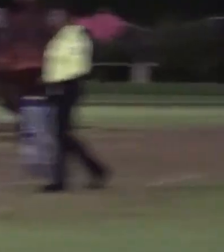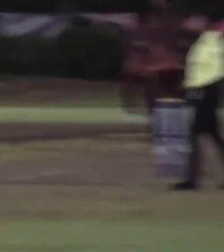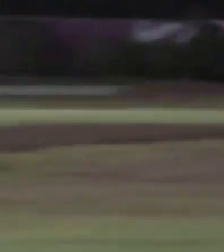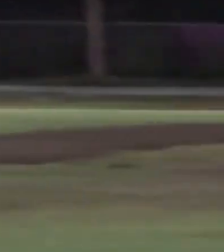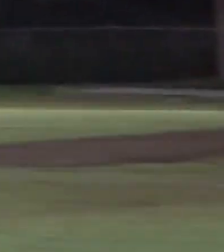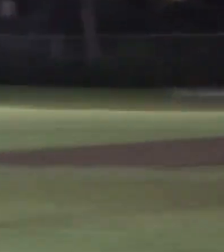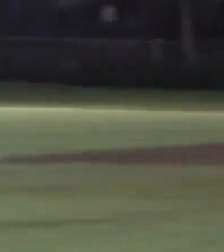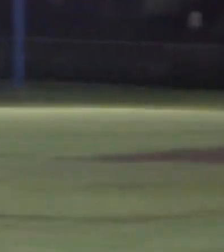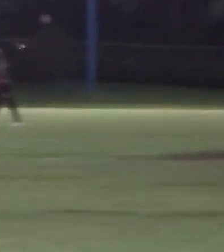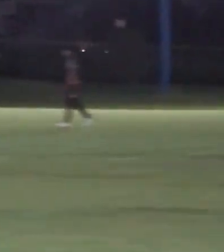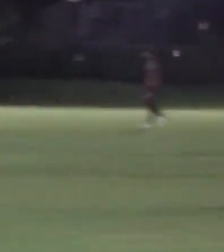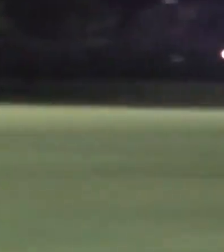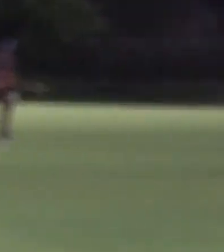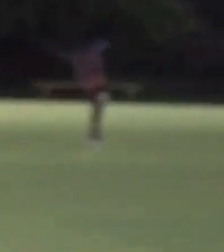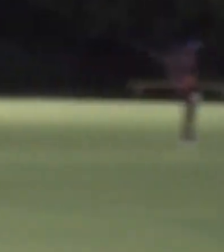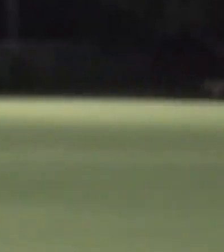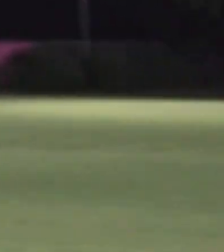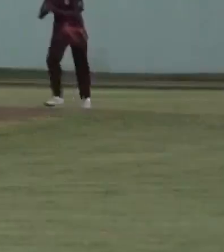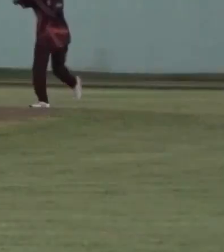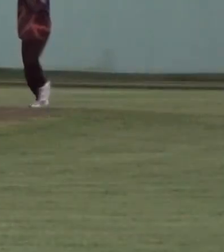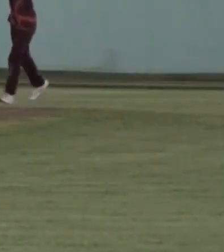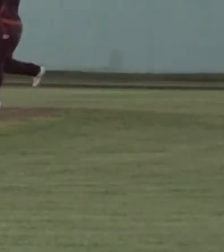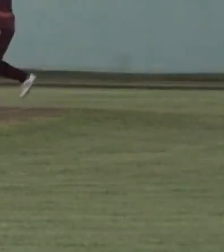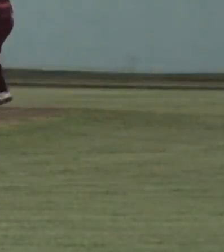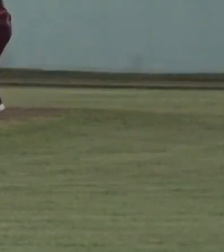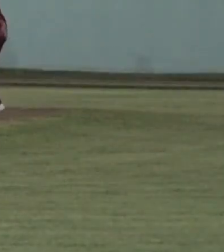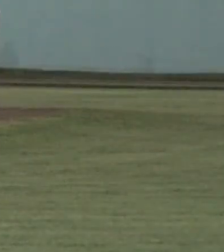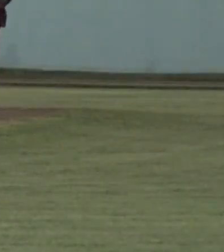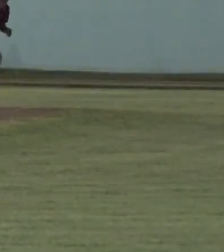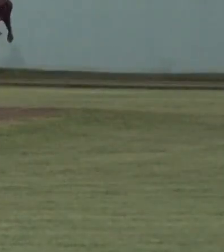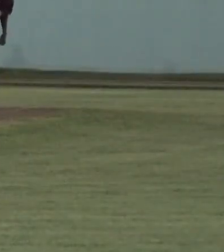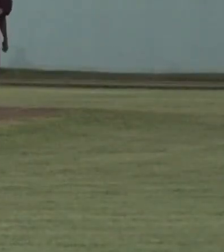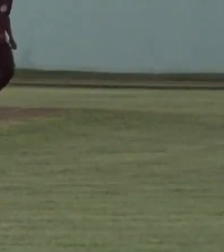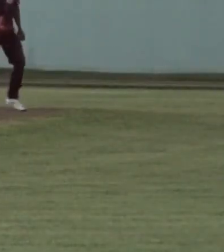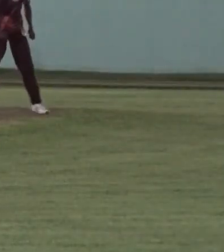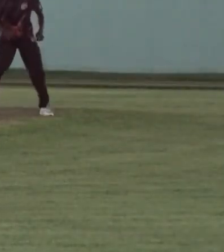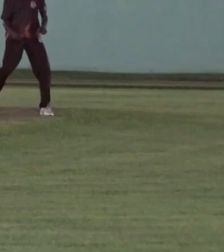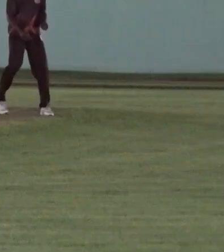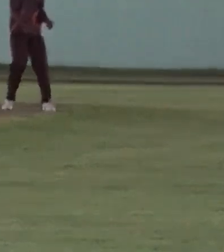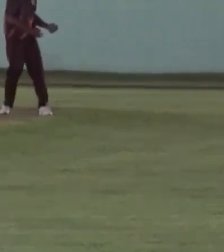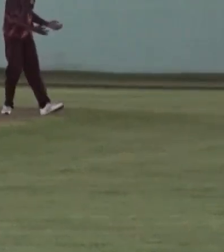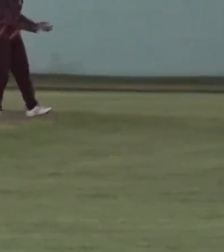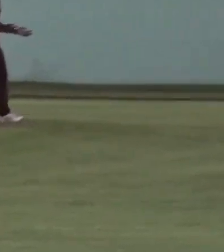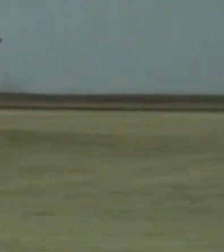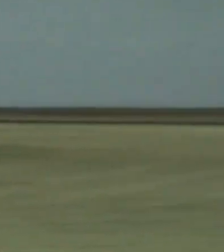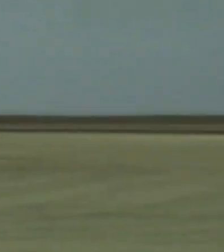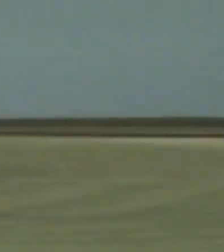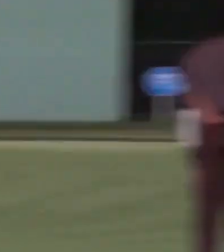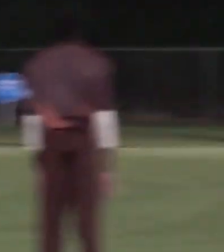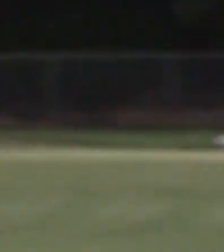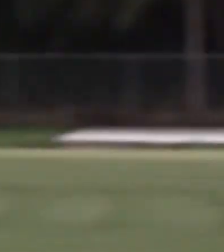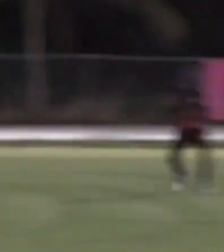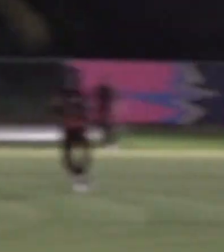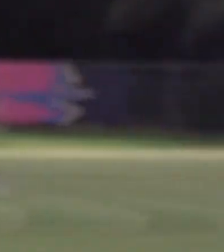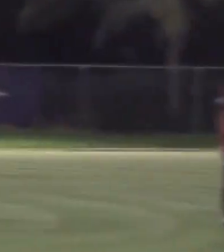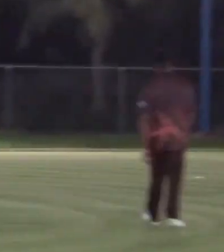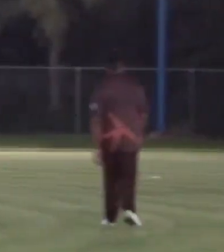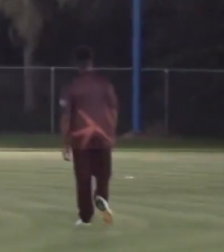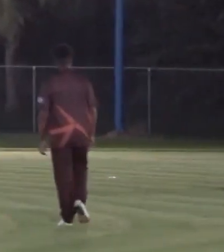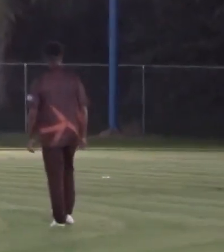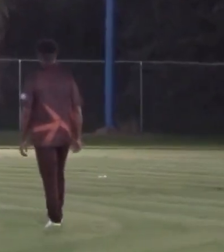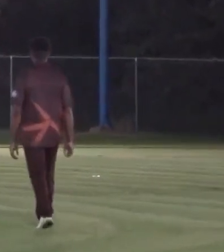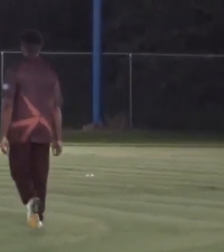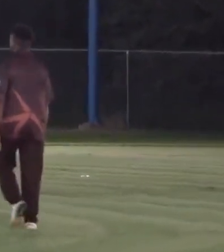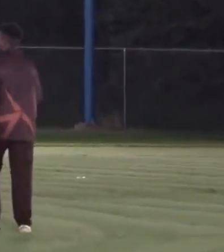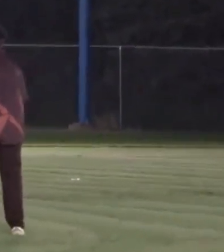gap in the offside. Javonte Payne got himself in an ugly tangle and skied one. Wicket number 2, Andrew